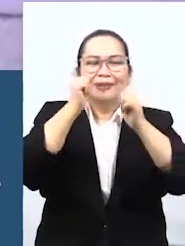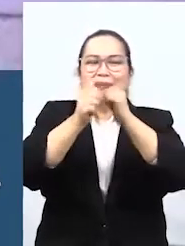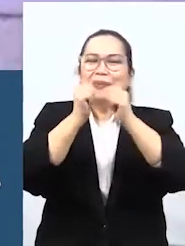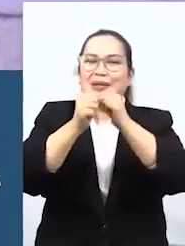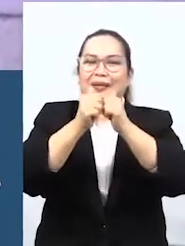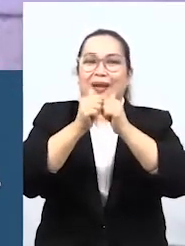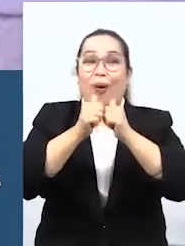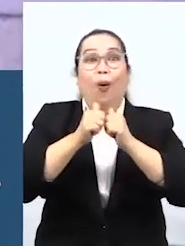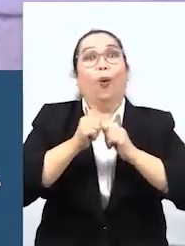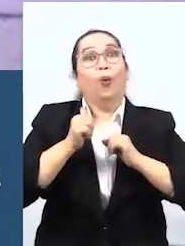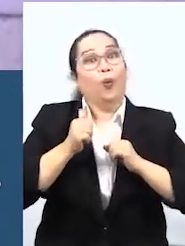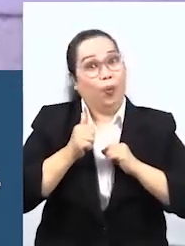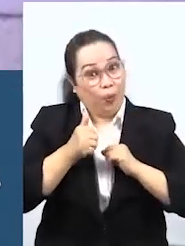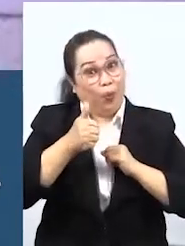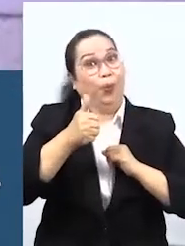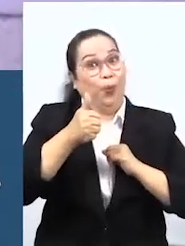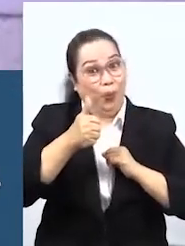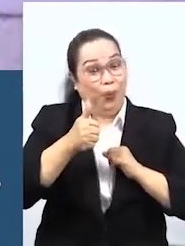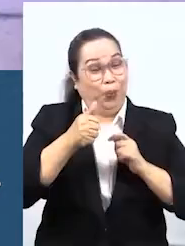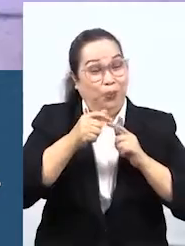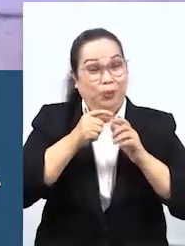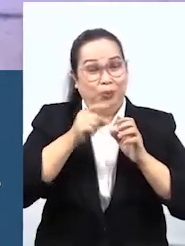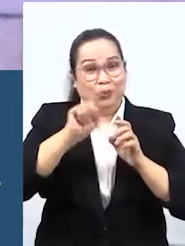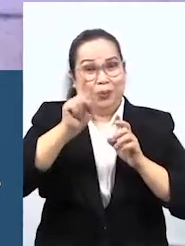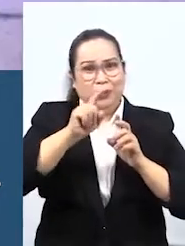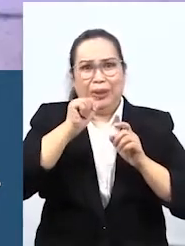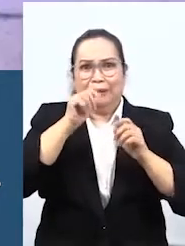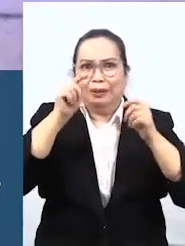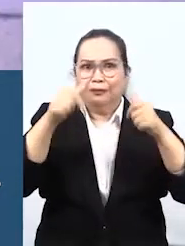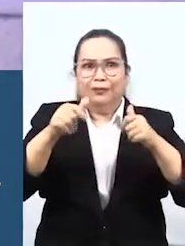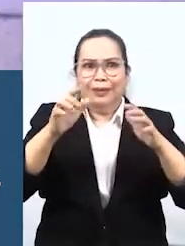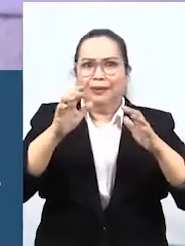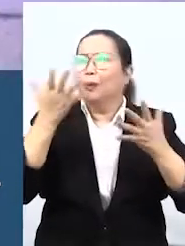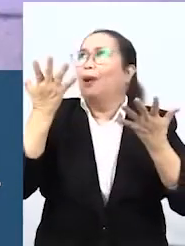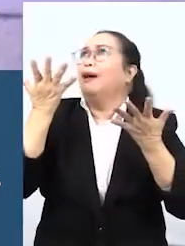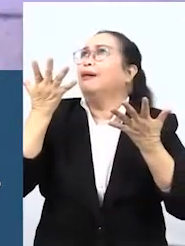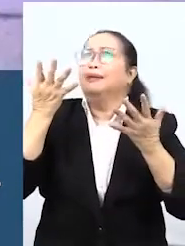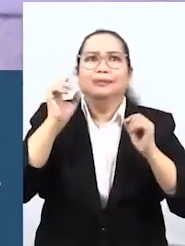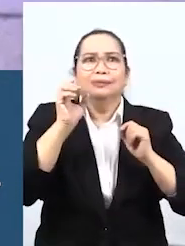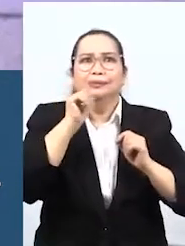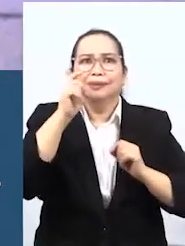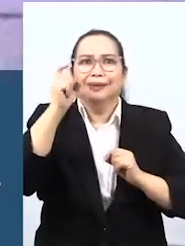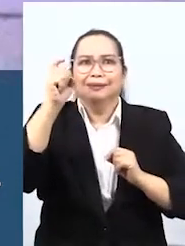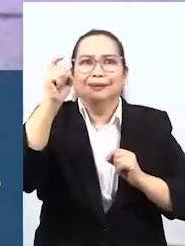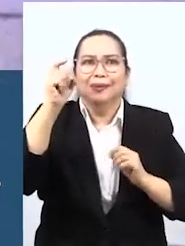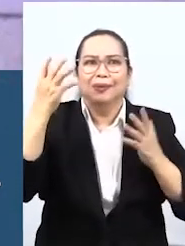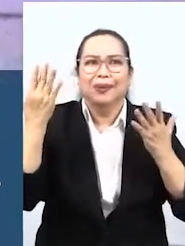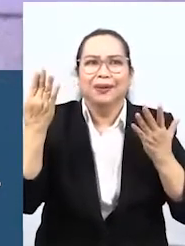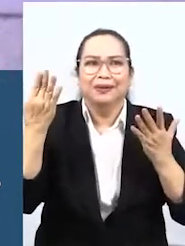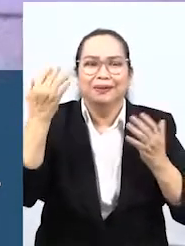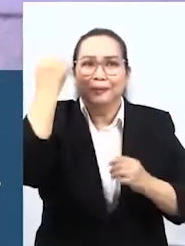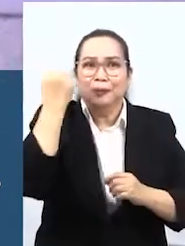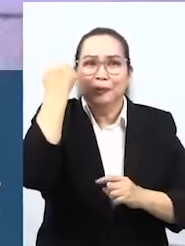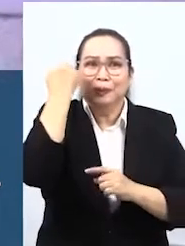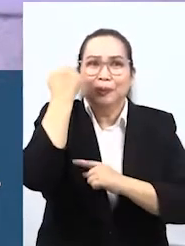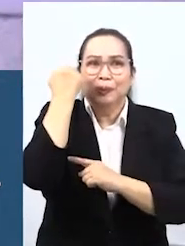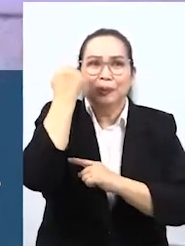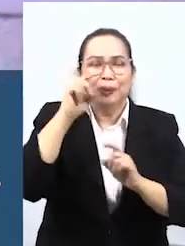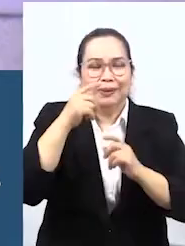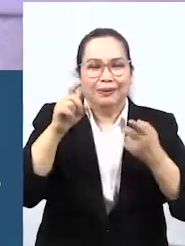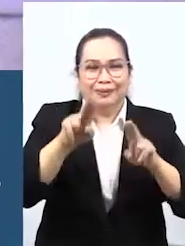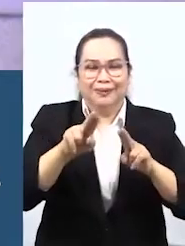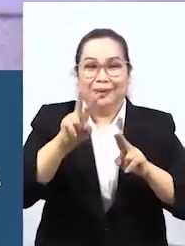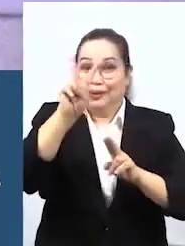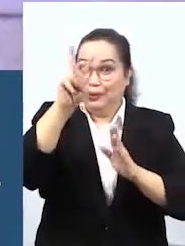ah What does that mean hindi naman madalas mabilis ah Here we are almost 2000